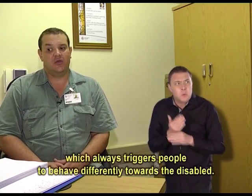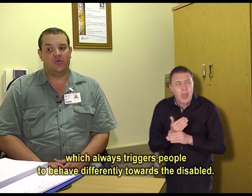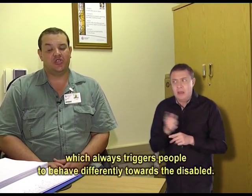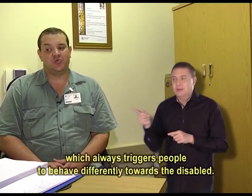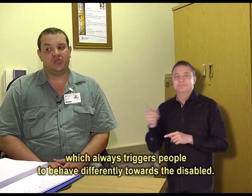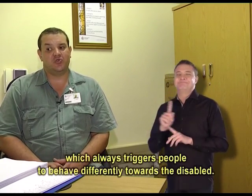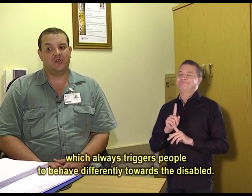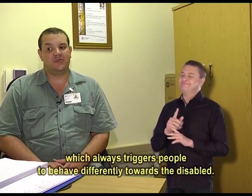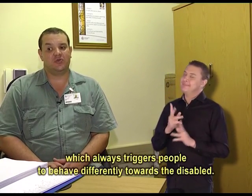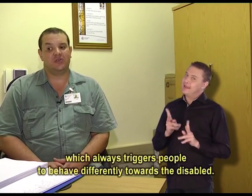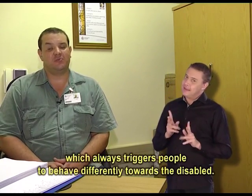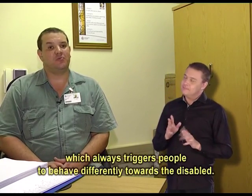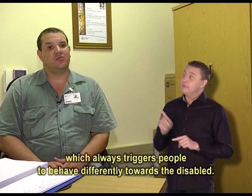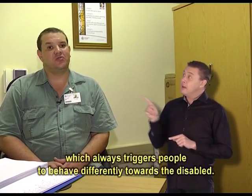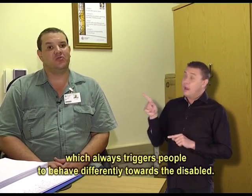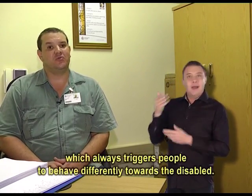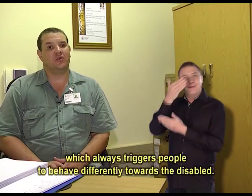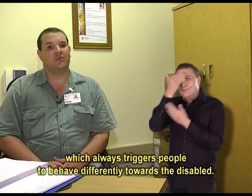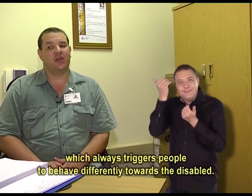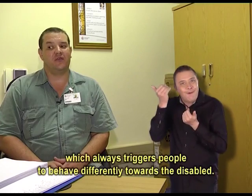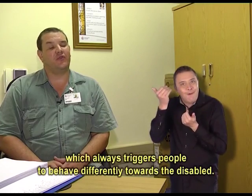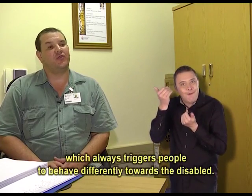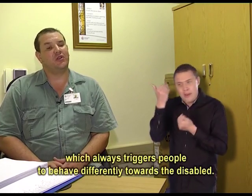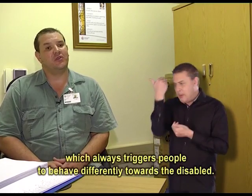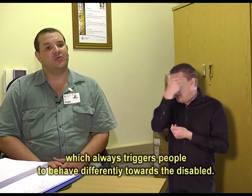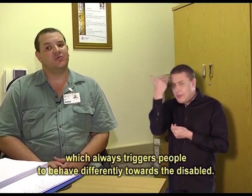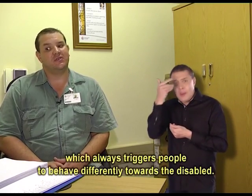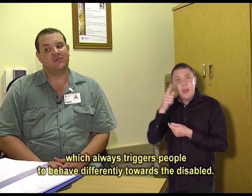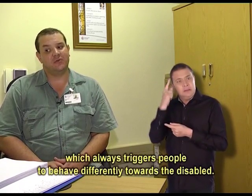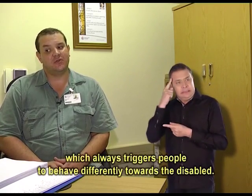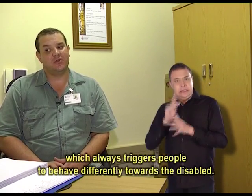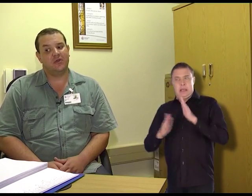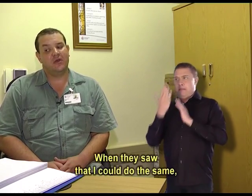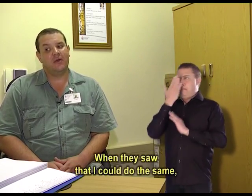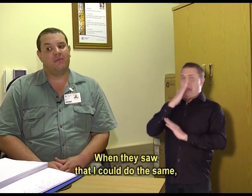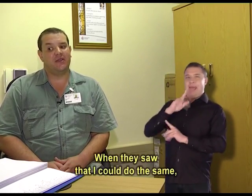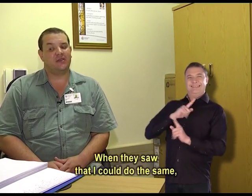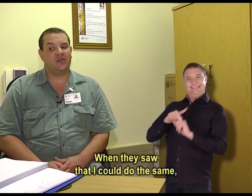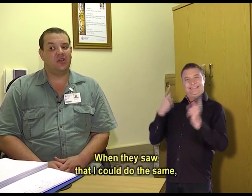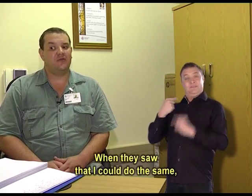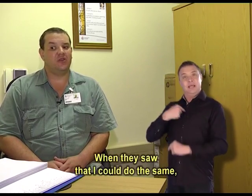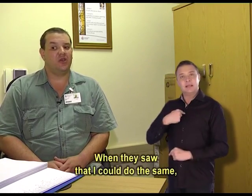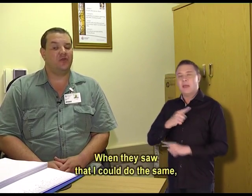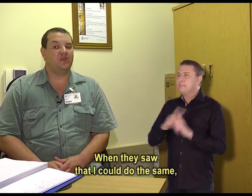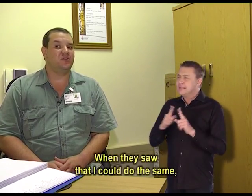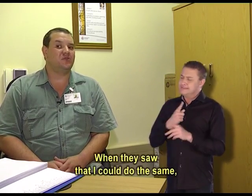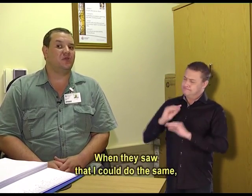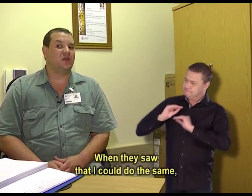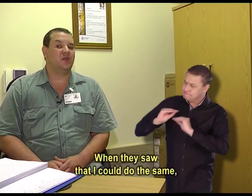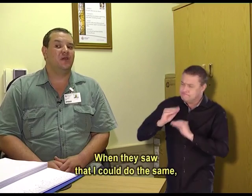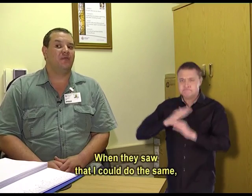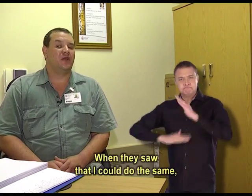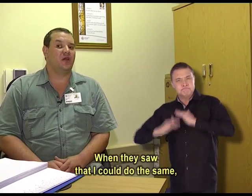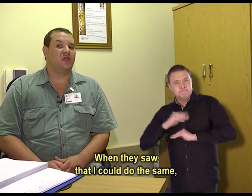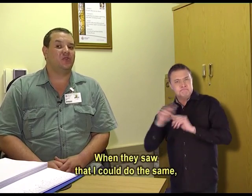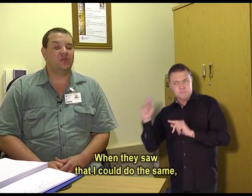unknown which always triggers people to behave differently towards the disabled. But at the end of the day, after they saw